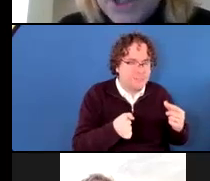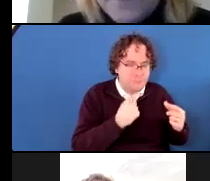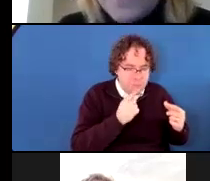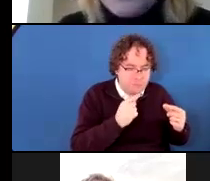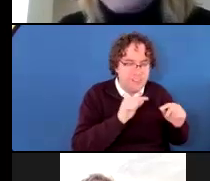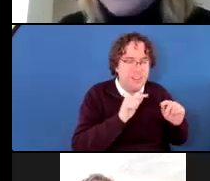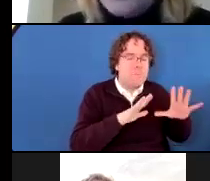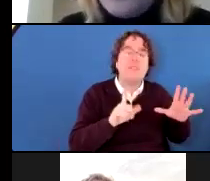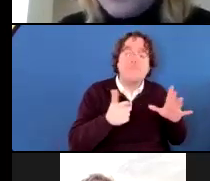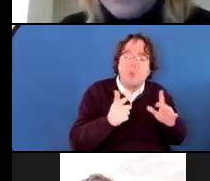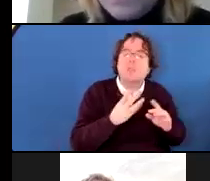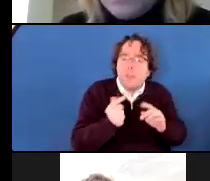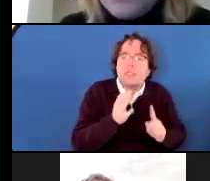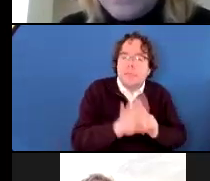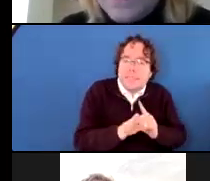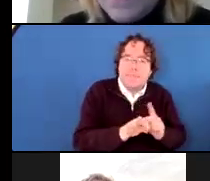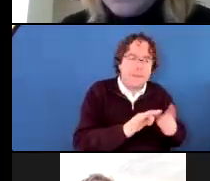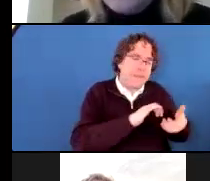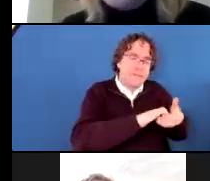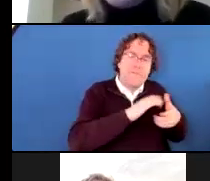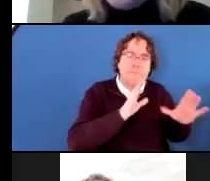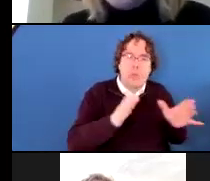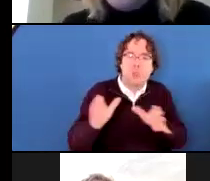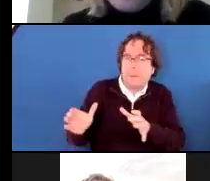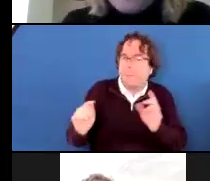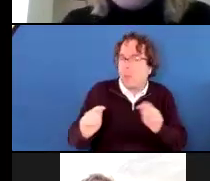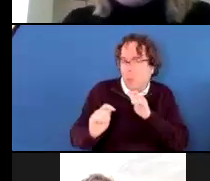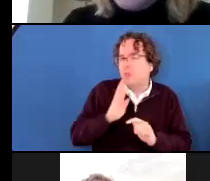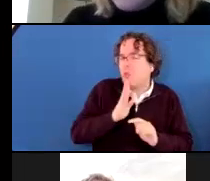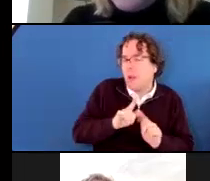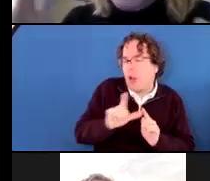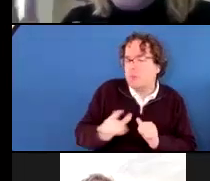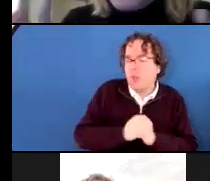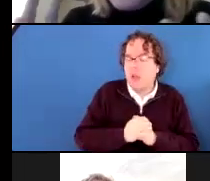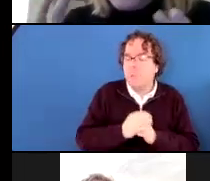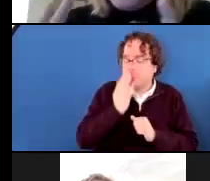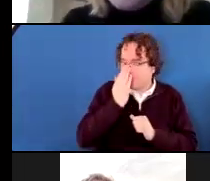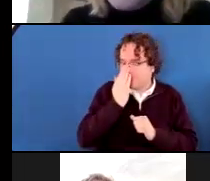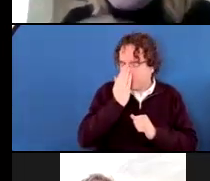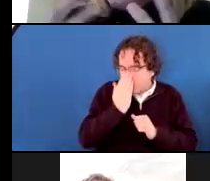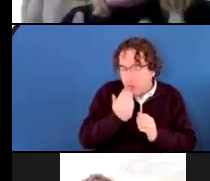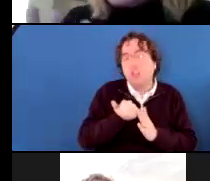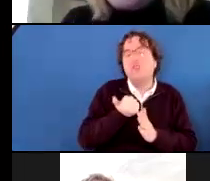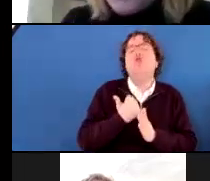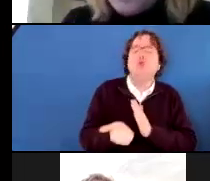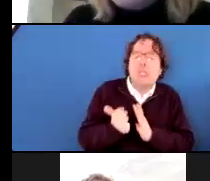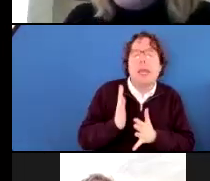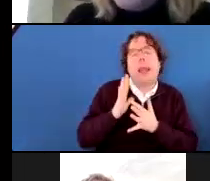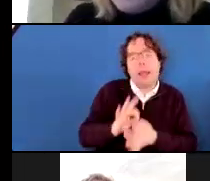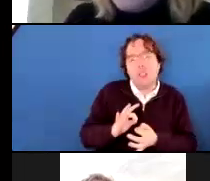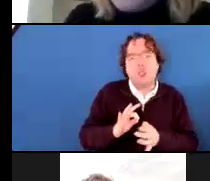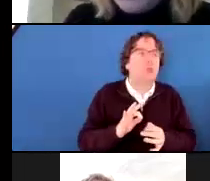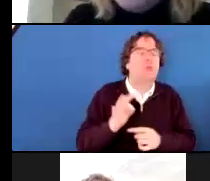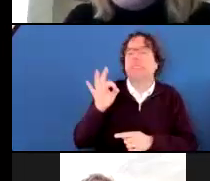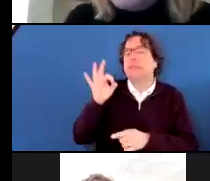specific fellowships. And again, I will speak to those later. But they typically are to do with specific art